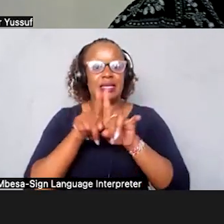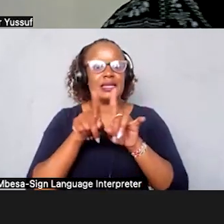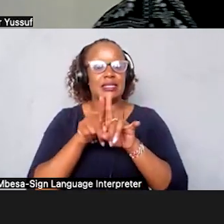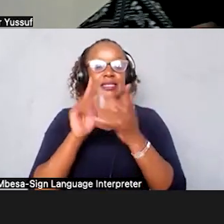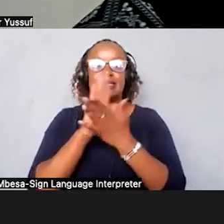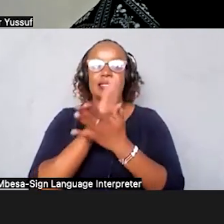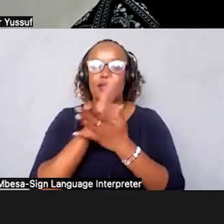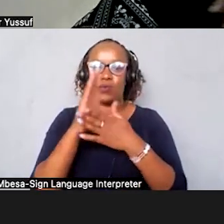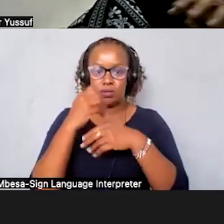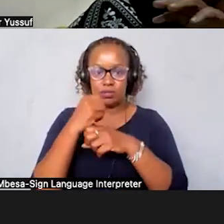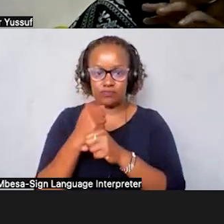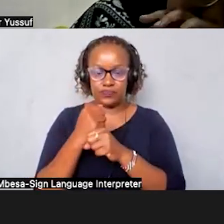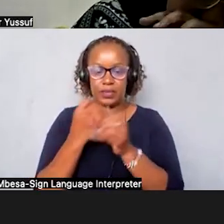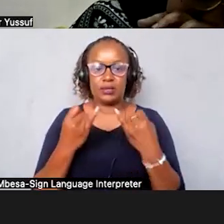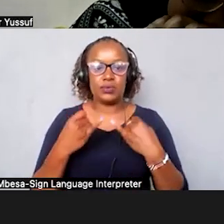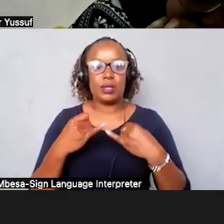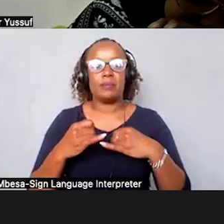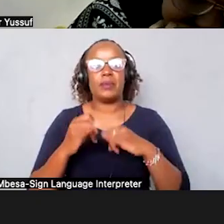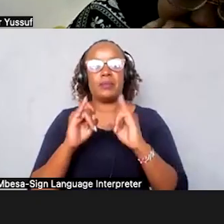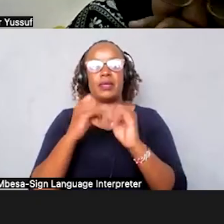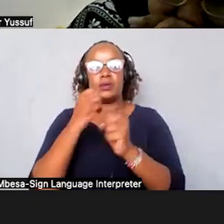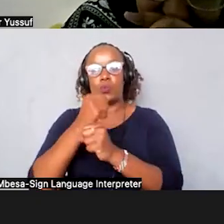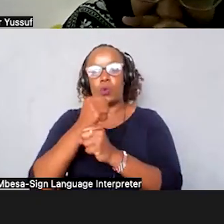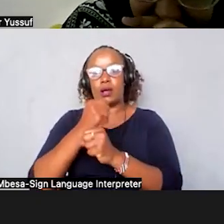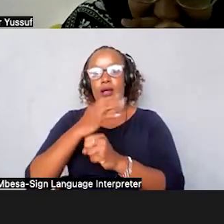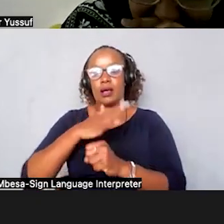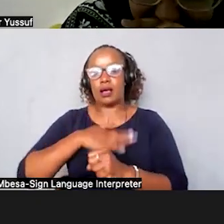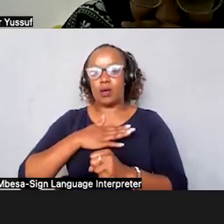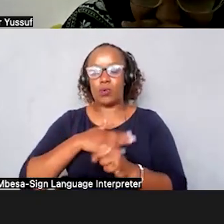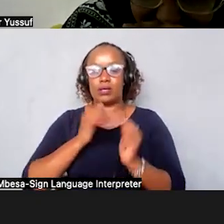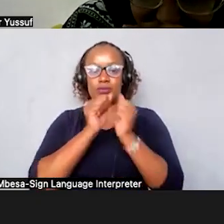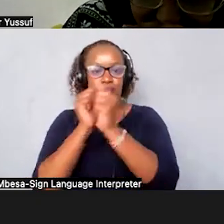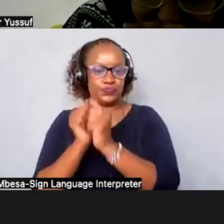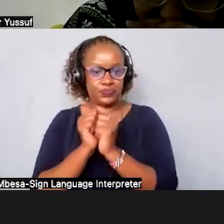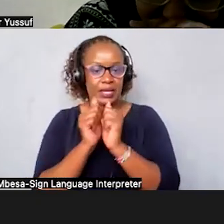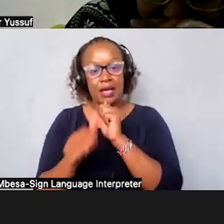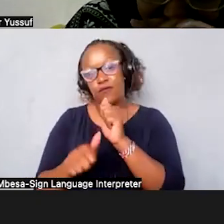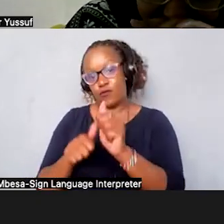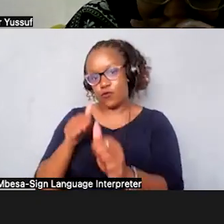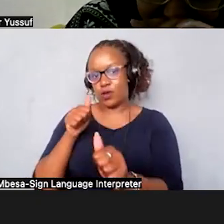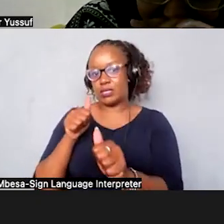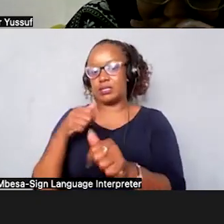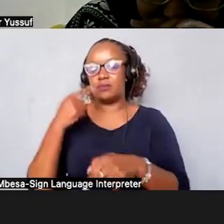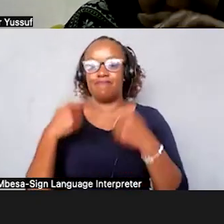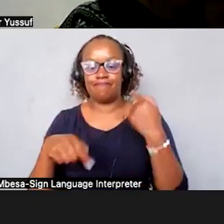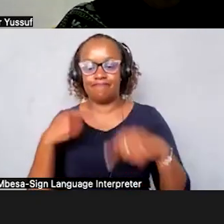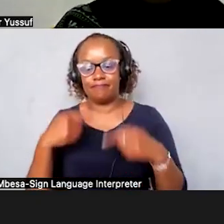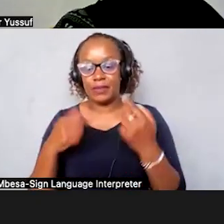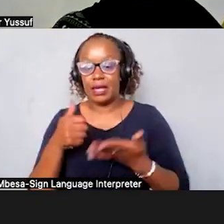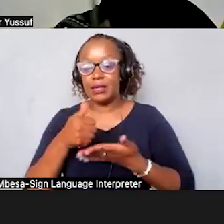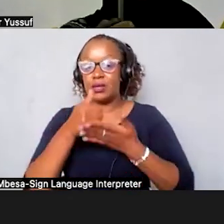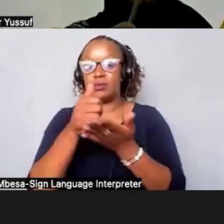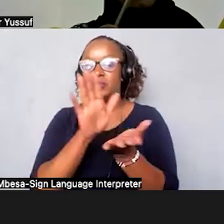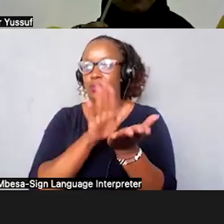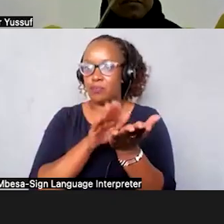to implement our works together. It avoids competing and helps us to complement and work